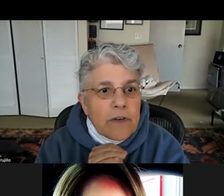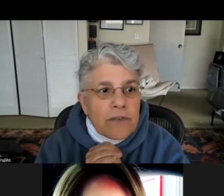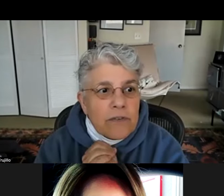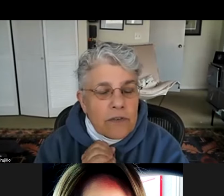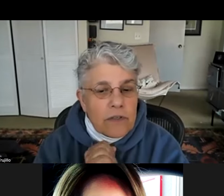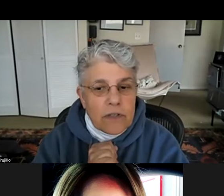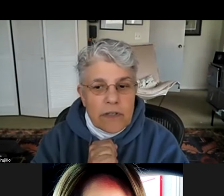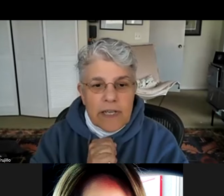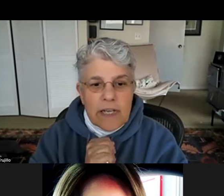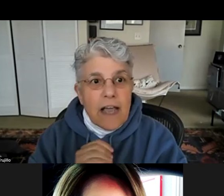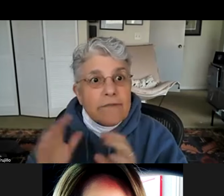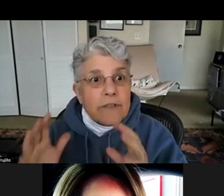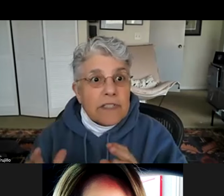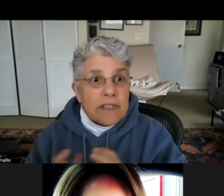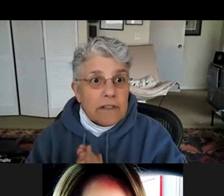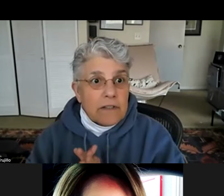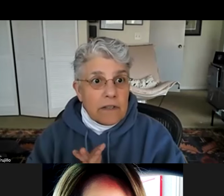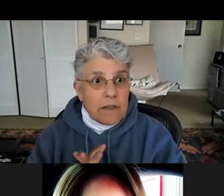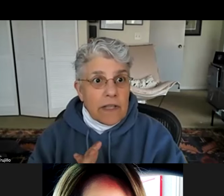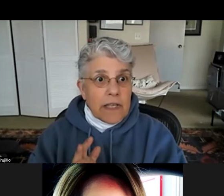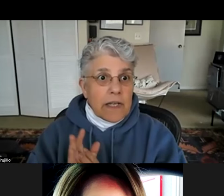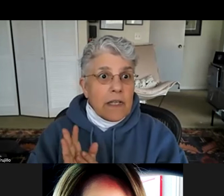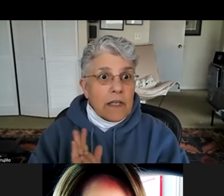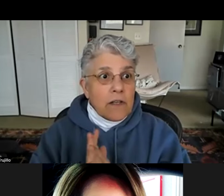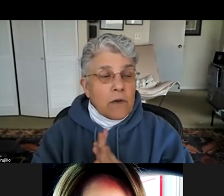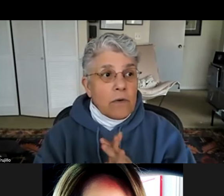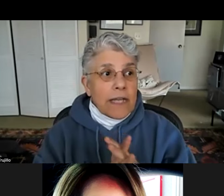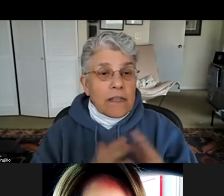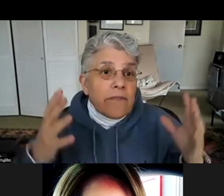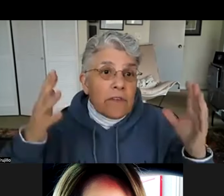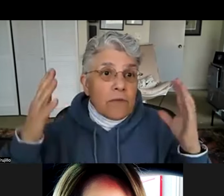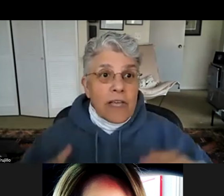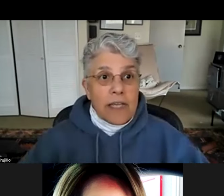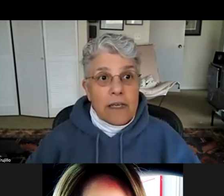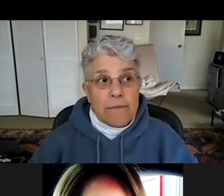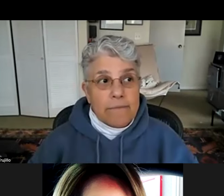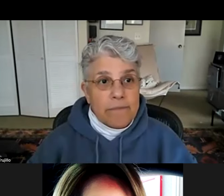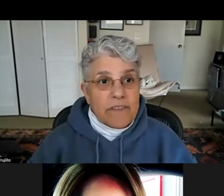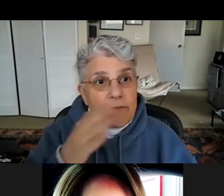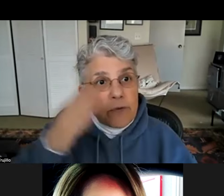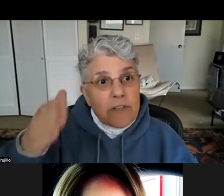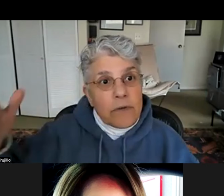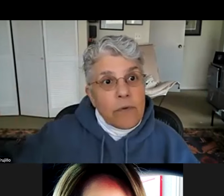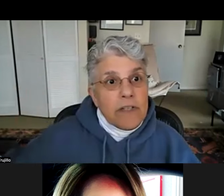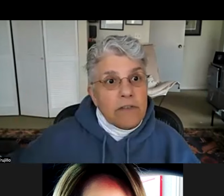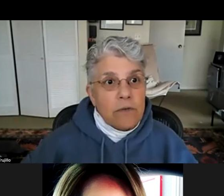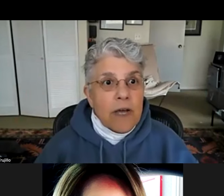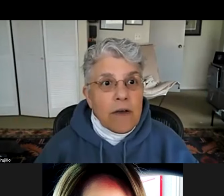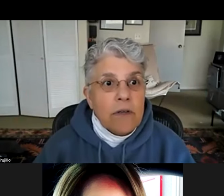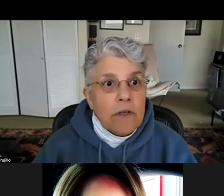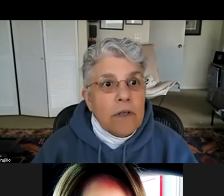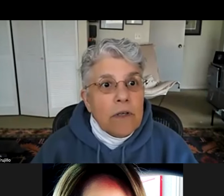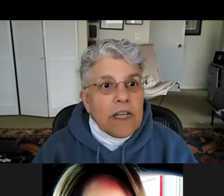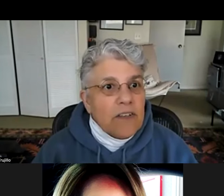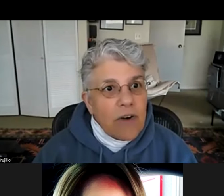if there's like conferences that, I could even do like several different ones